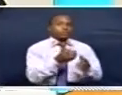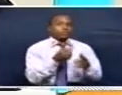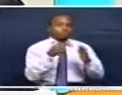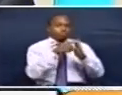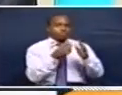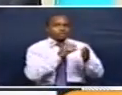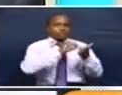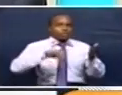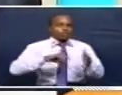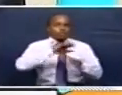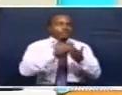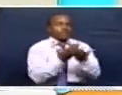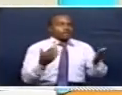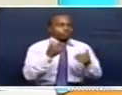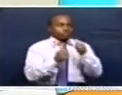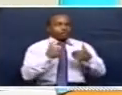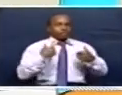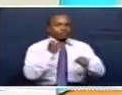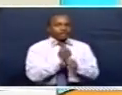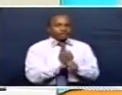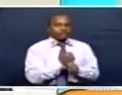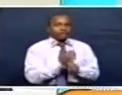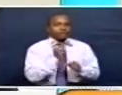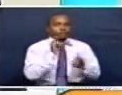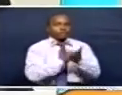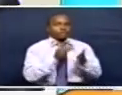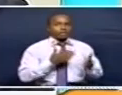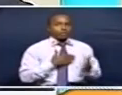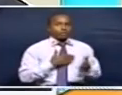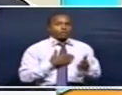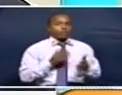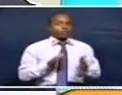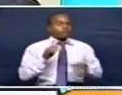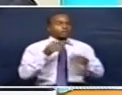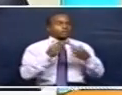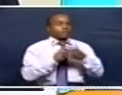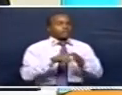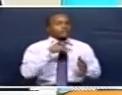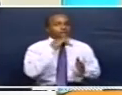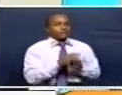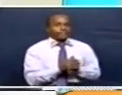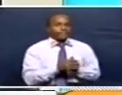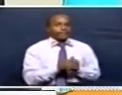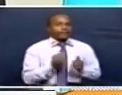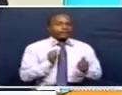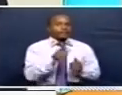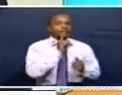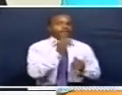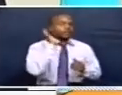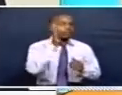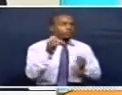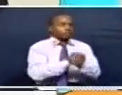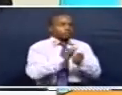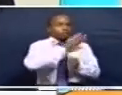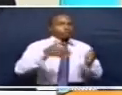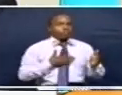going to remove the ambulances that our women are getting, so that now our women can start dying by the roadside again. She had said she's going to destroy all the projects I've done. So